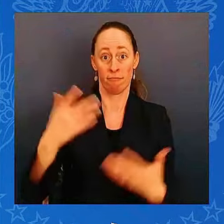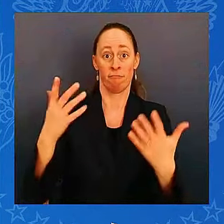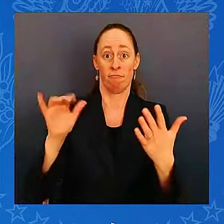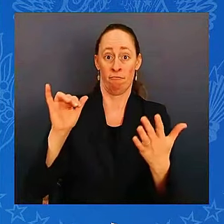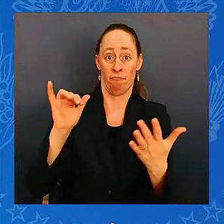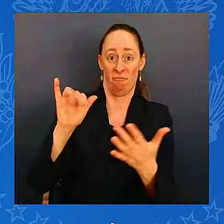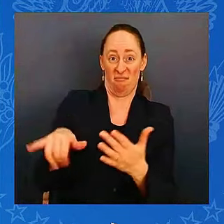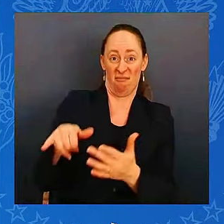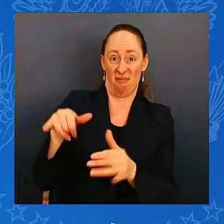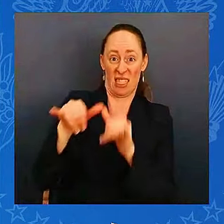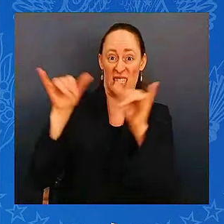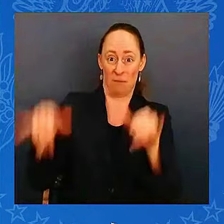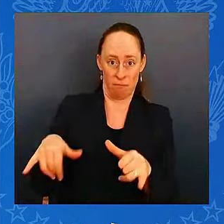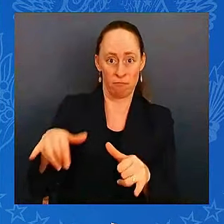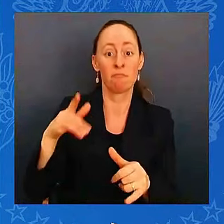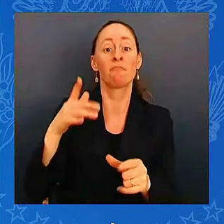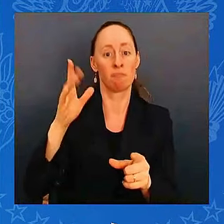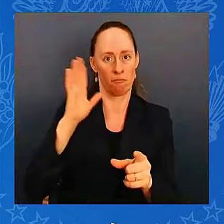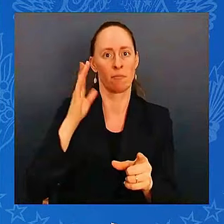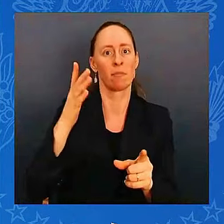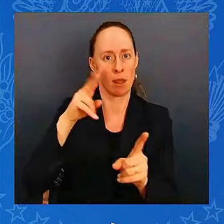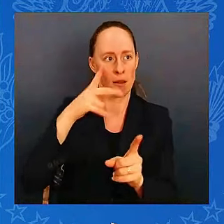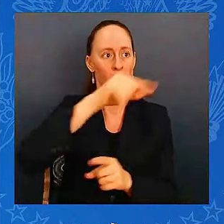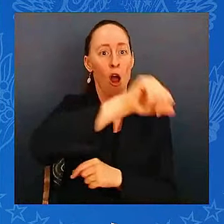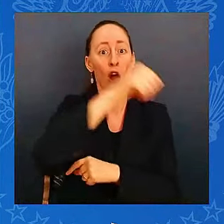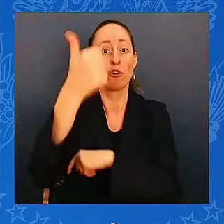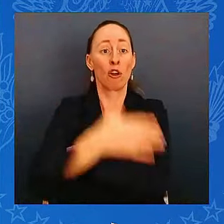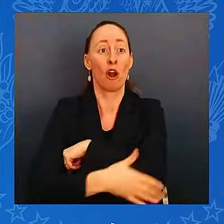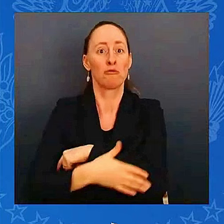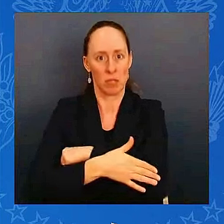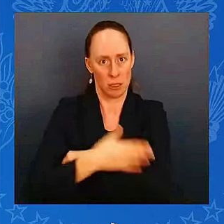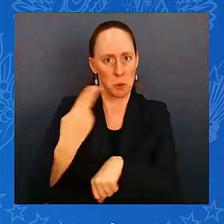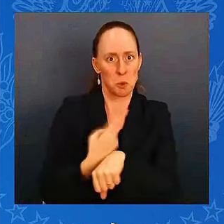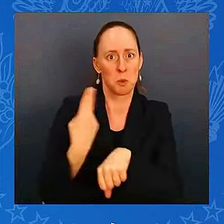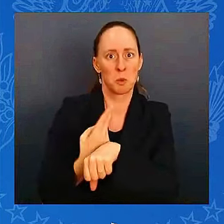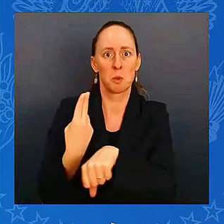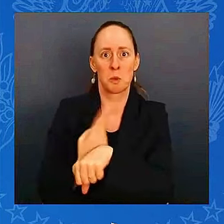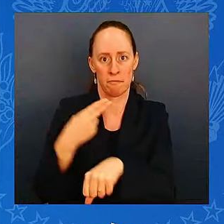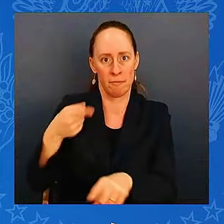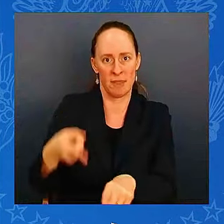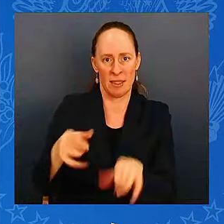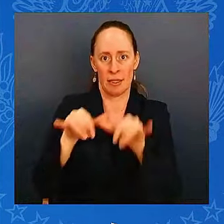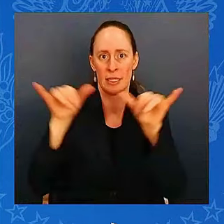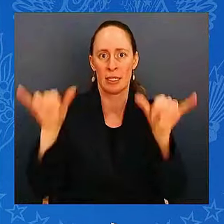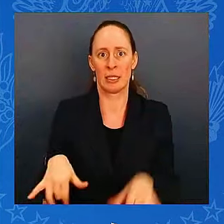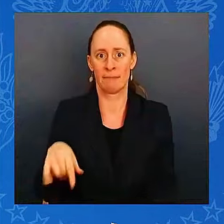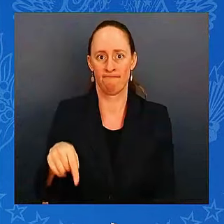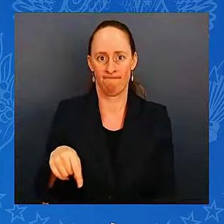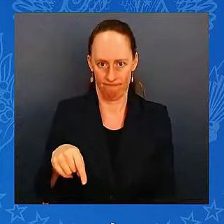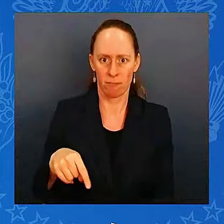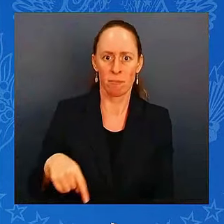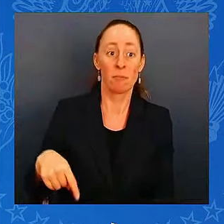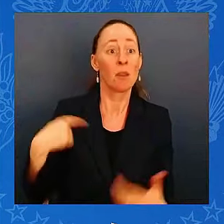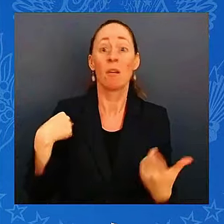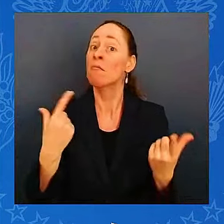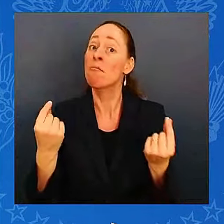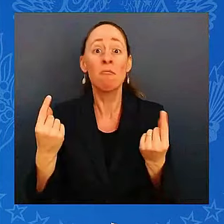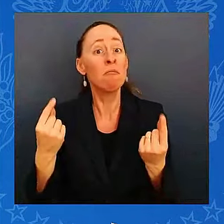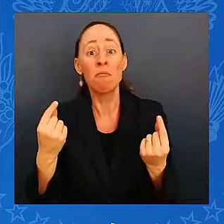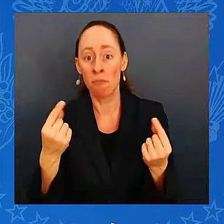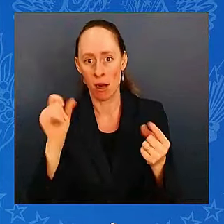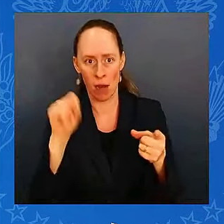one hand, the system quickly identifies phenomena potentially dangerous to public